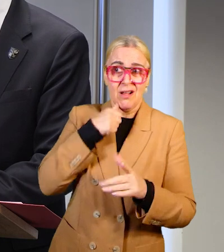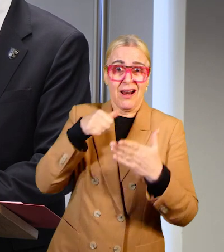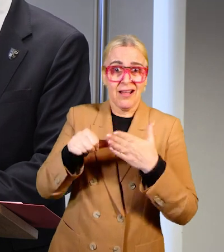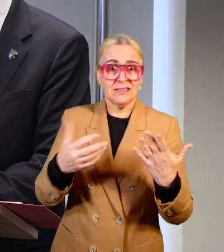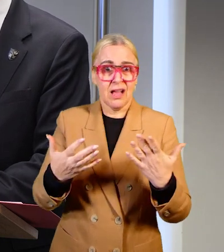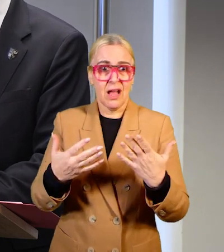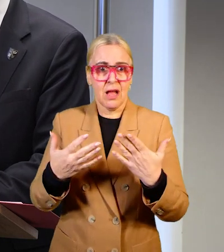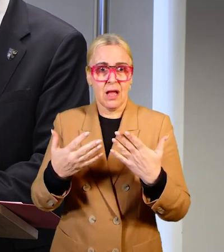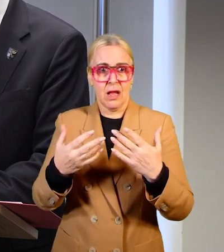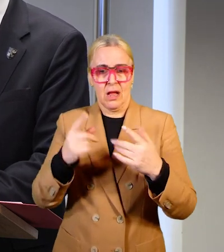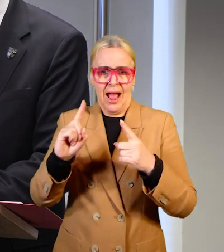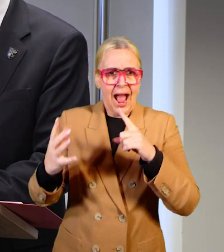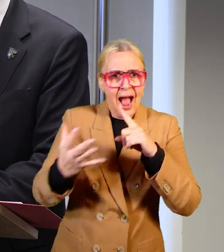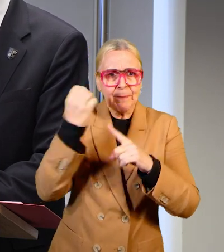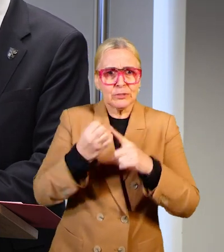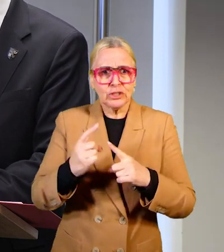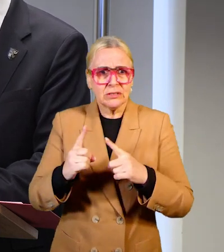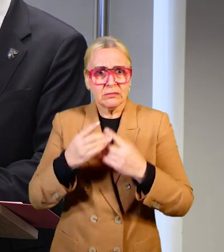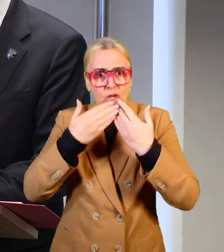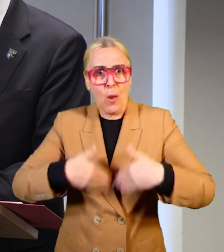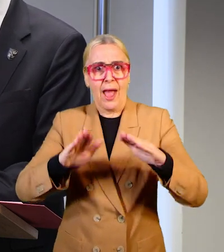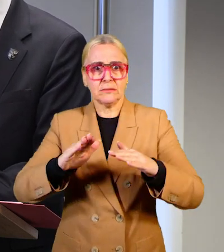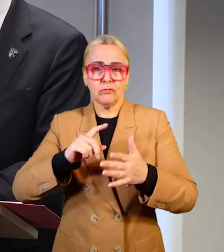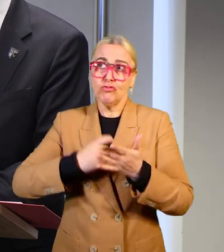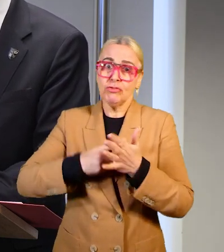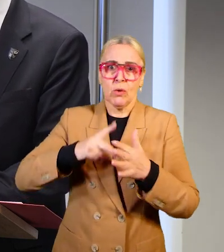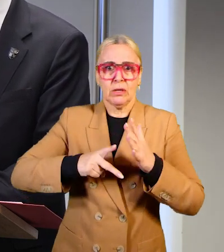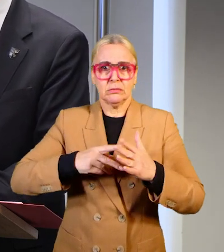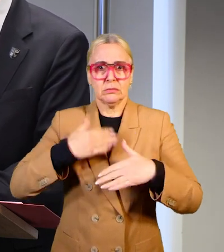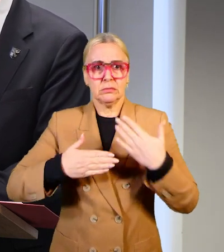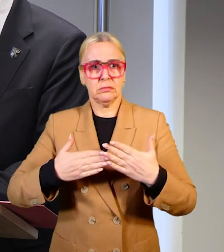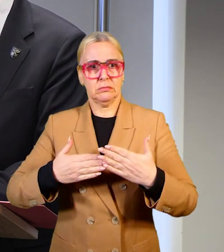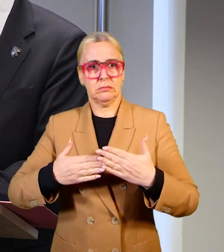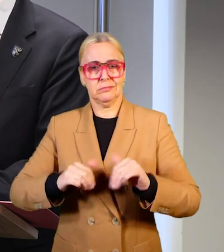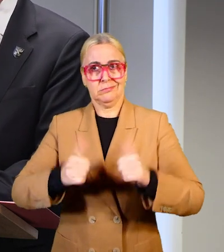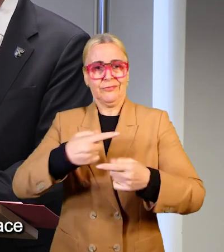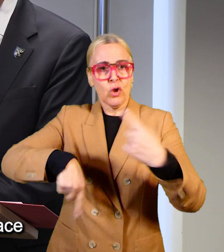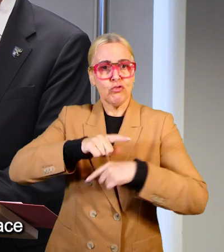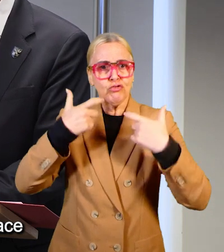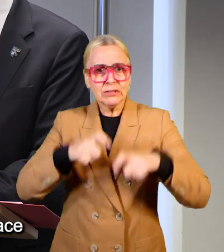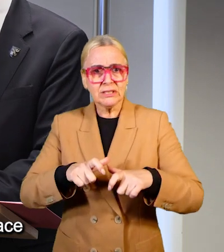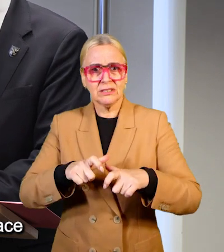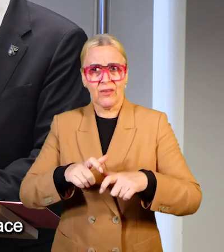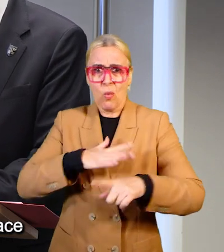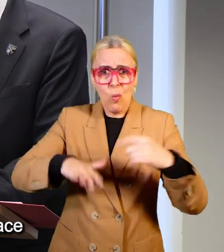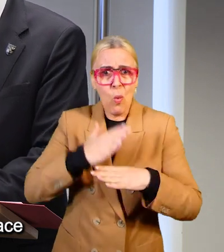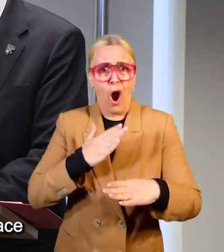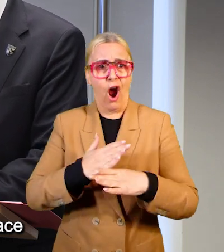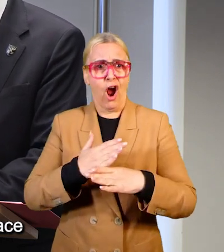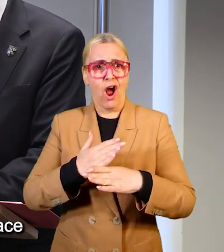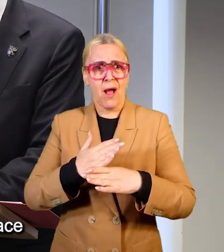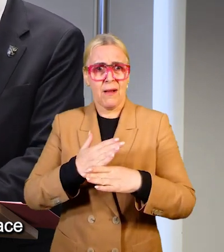something this week. We await the Minister's response to our letter, which outlined our ambition to go ahead